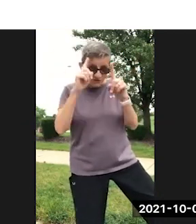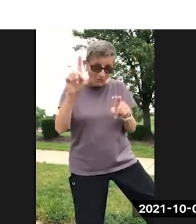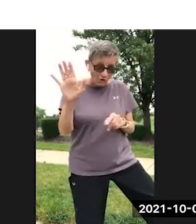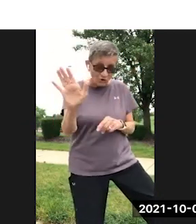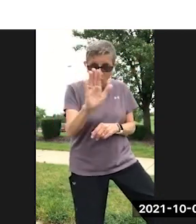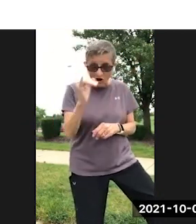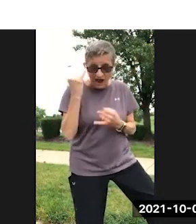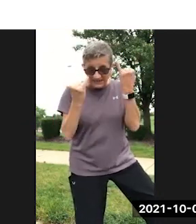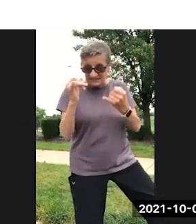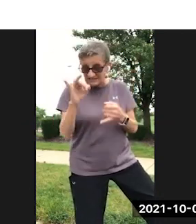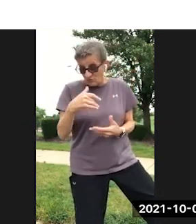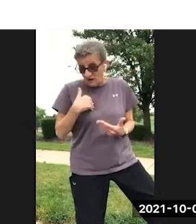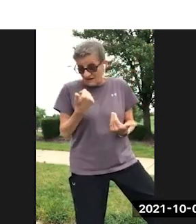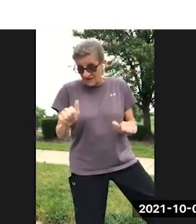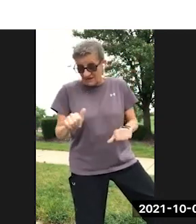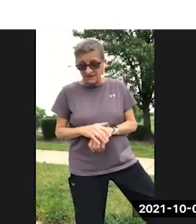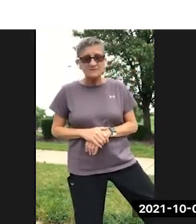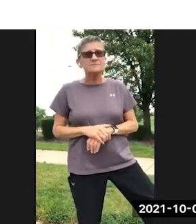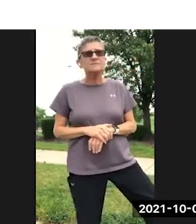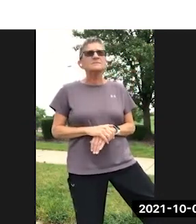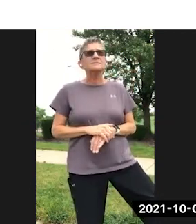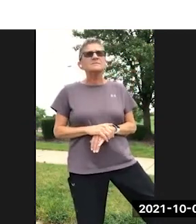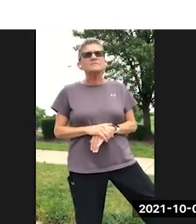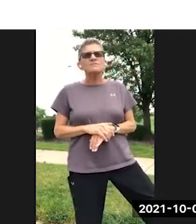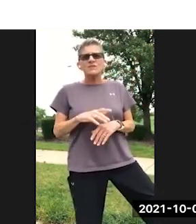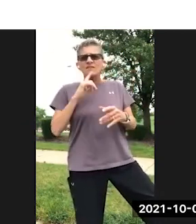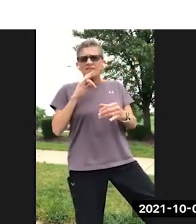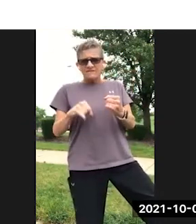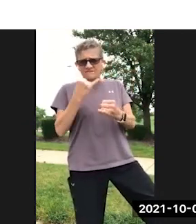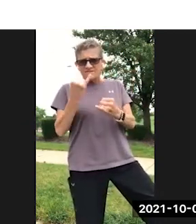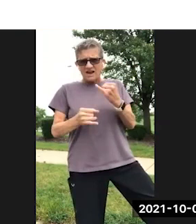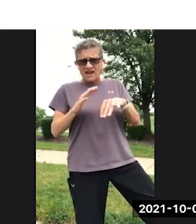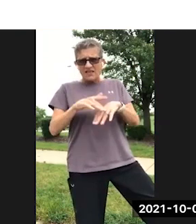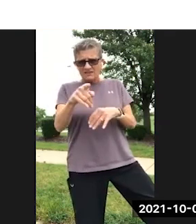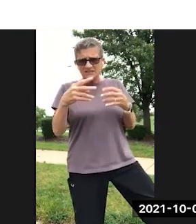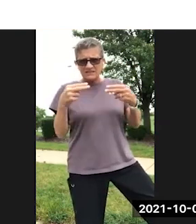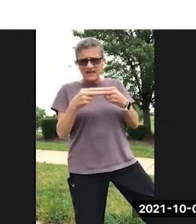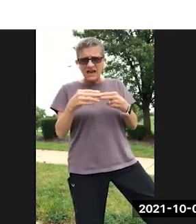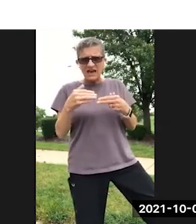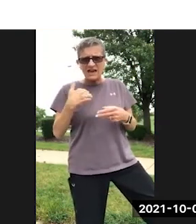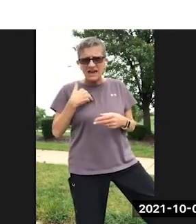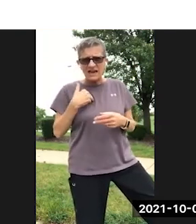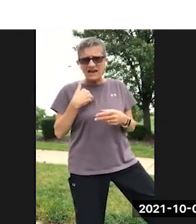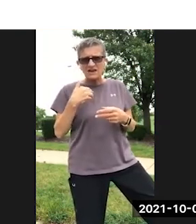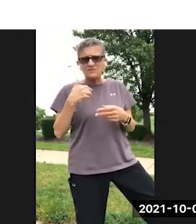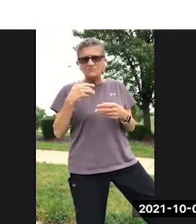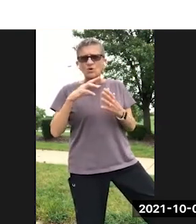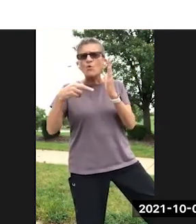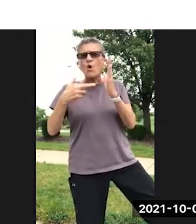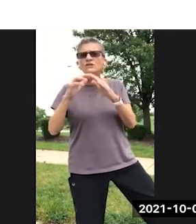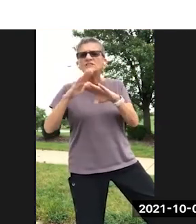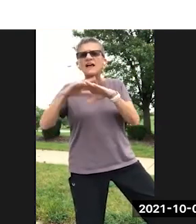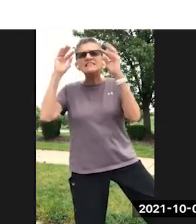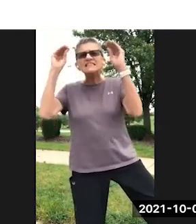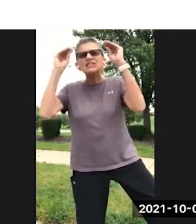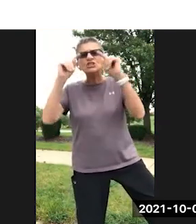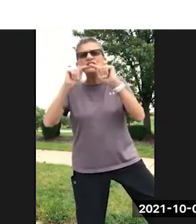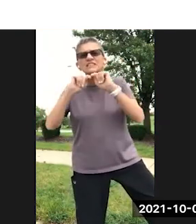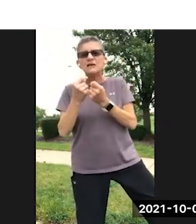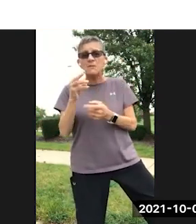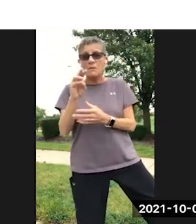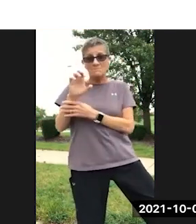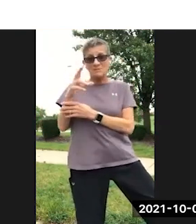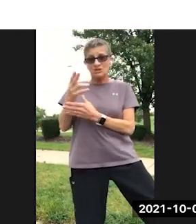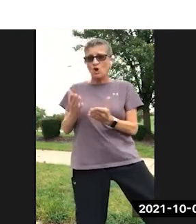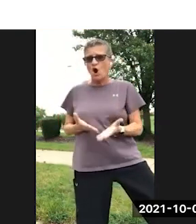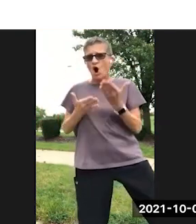any. And then finally on this slide, we have roles on the teaching team. So Michigan offers many